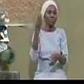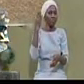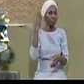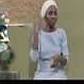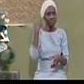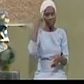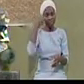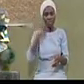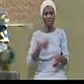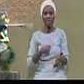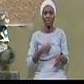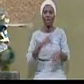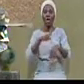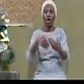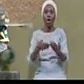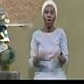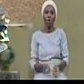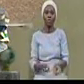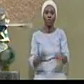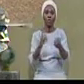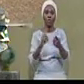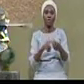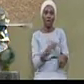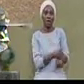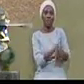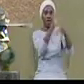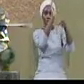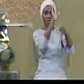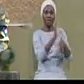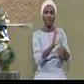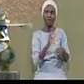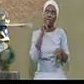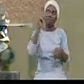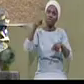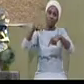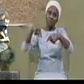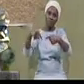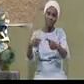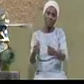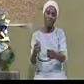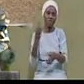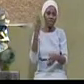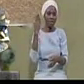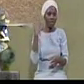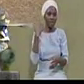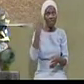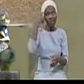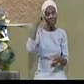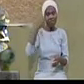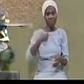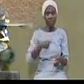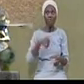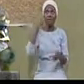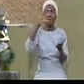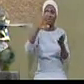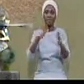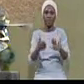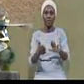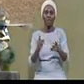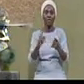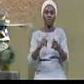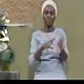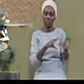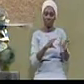Jesus went for me. All the way to Calvary he went for me. He died to set